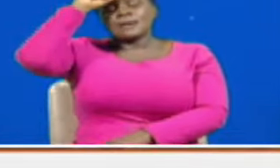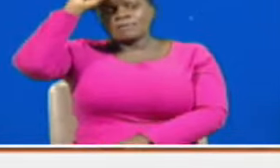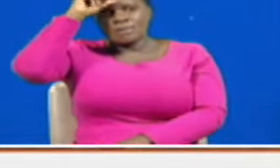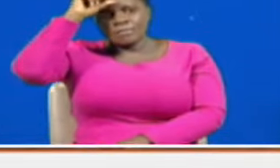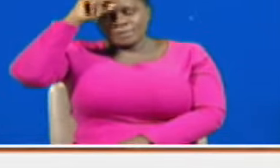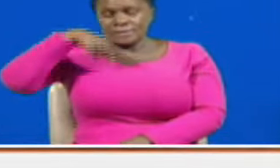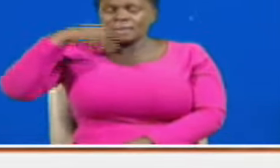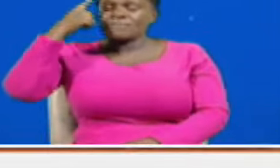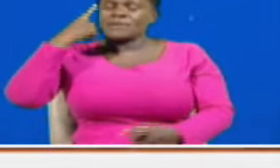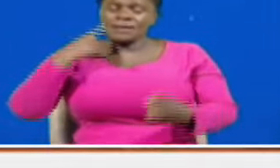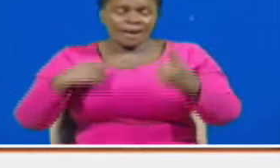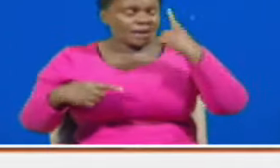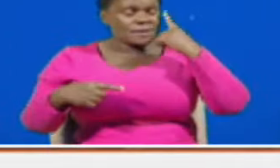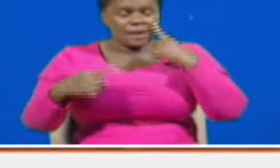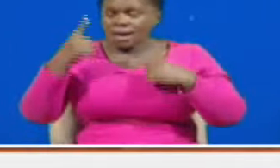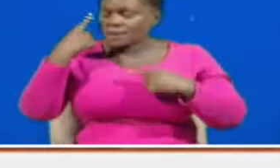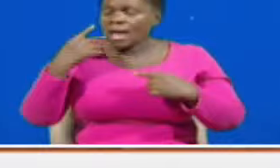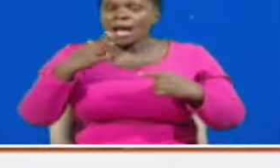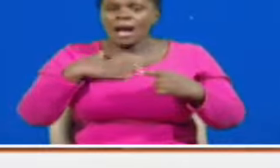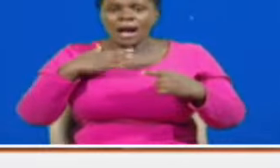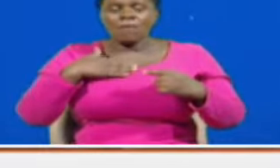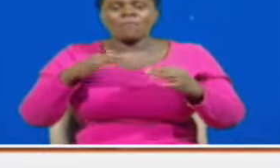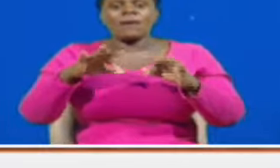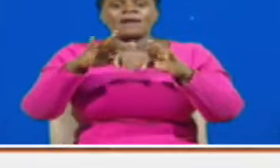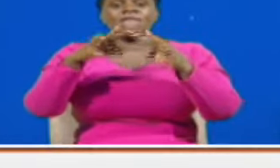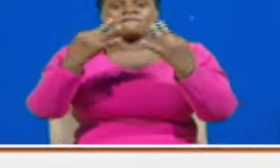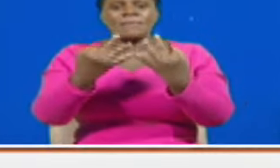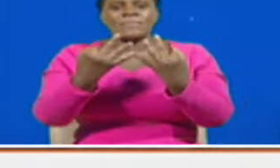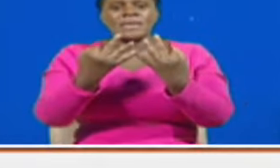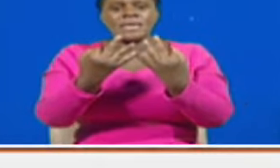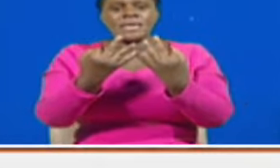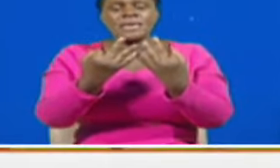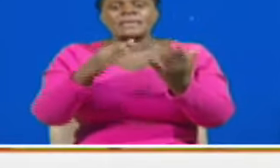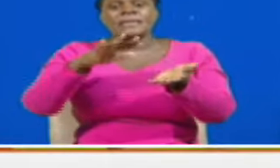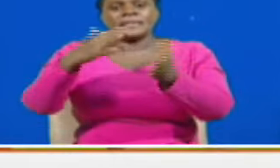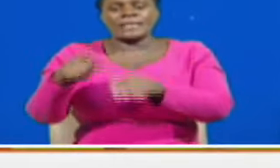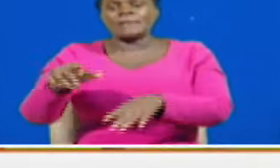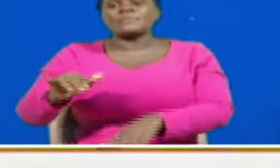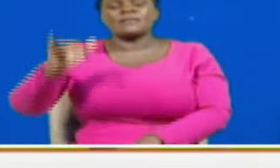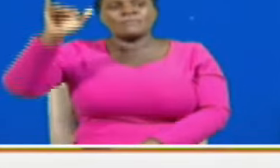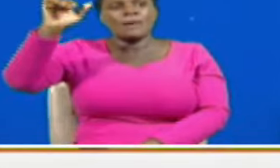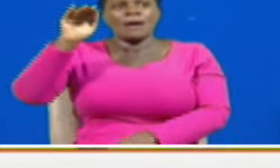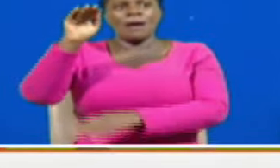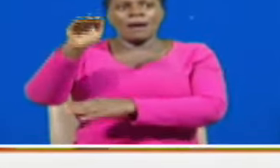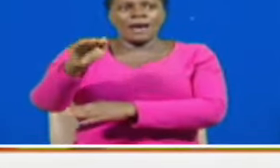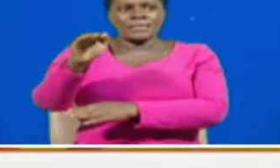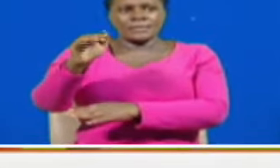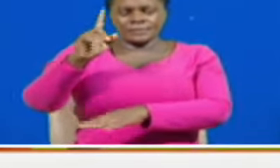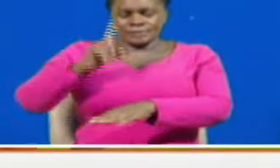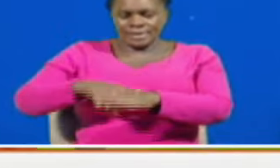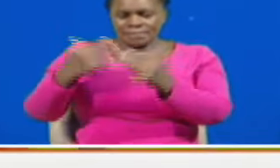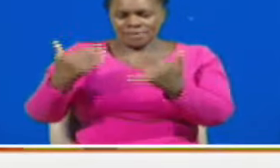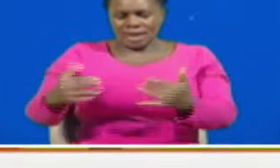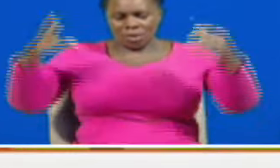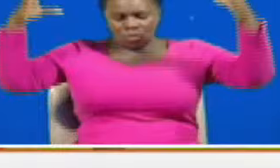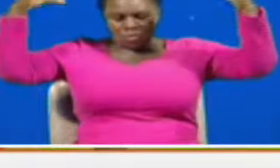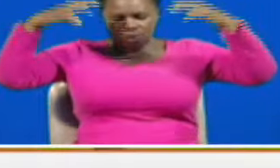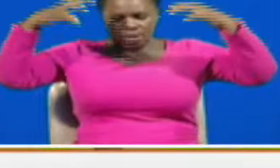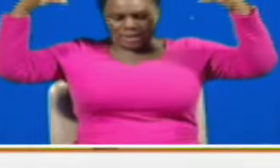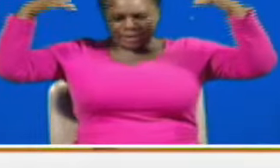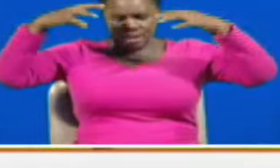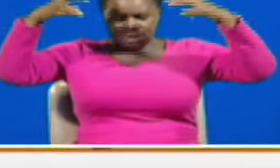ukweli tunalia. We are losing our people. Wao wanatumia chopa kwenda juu. Tunaomba hasa huu wakati wa mvua,